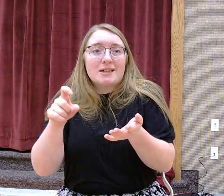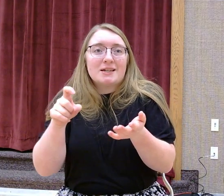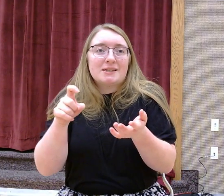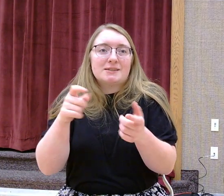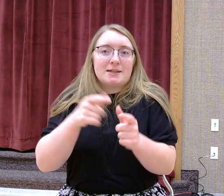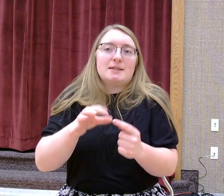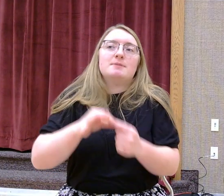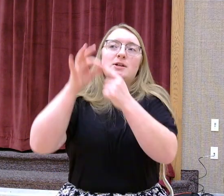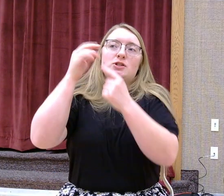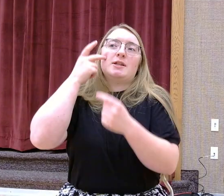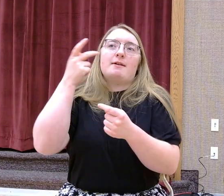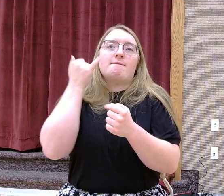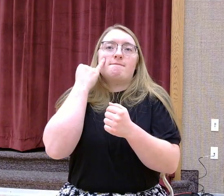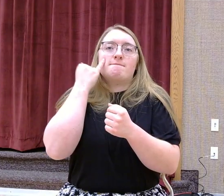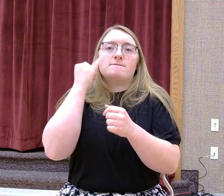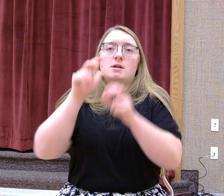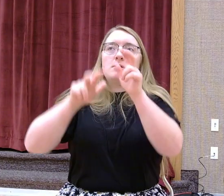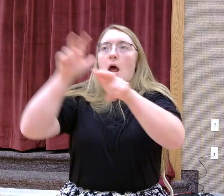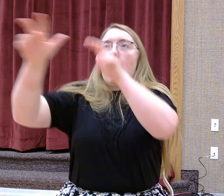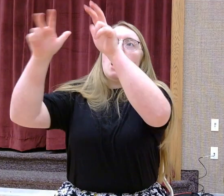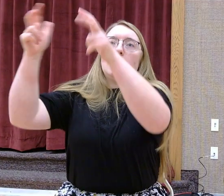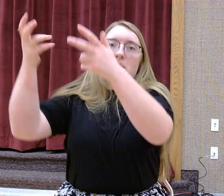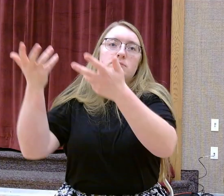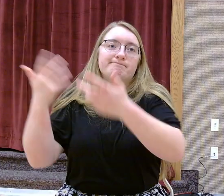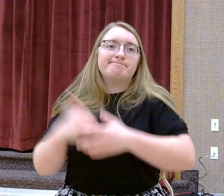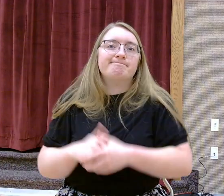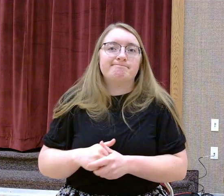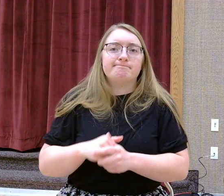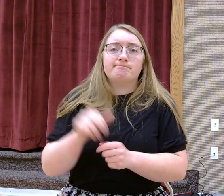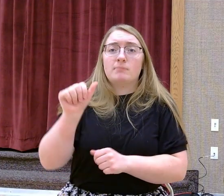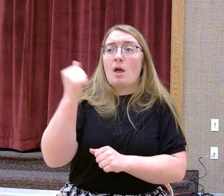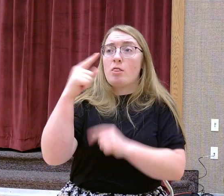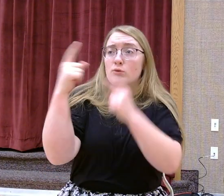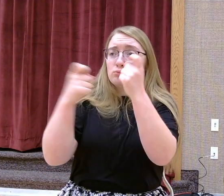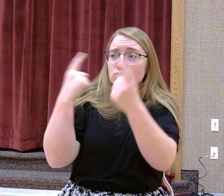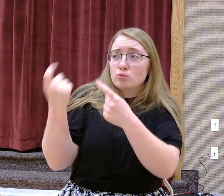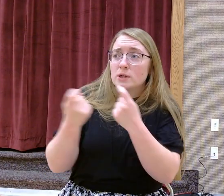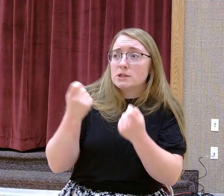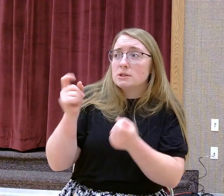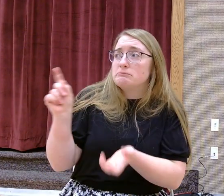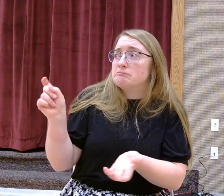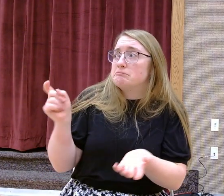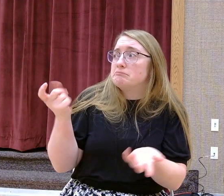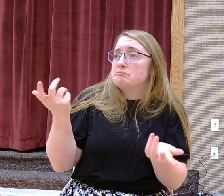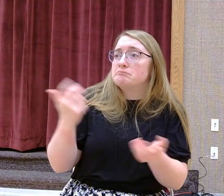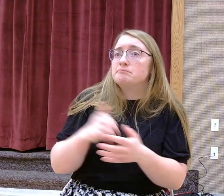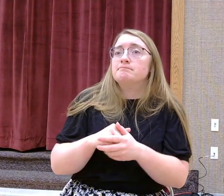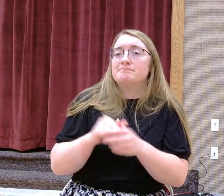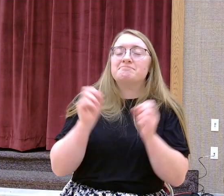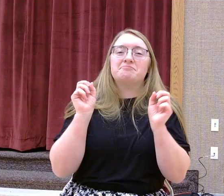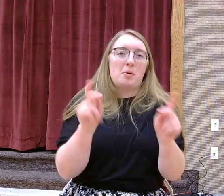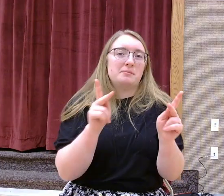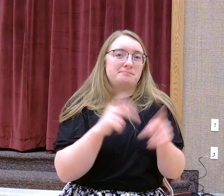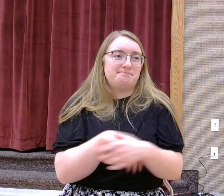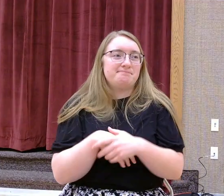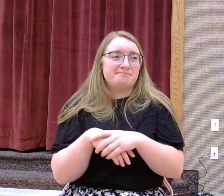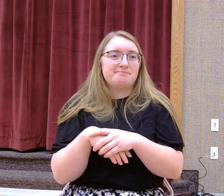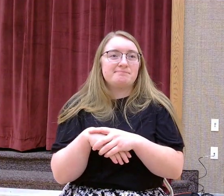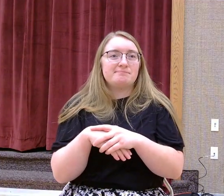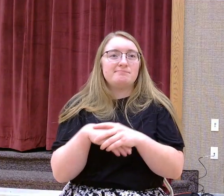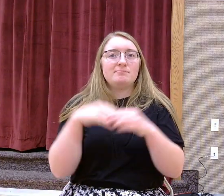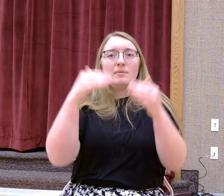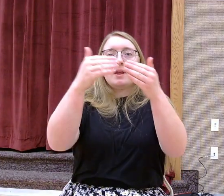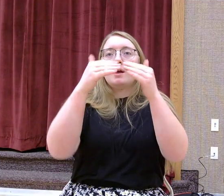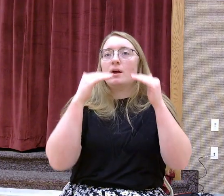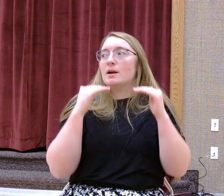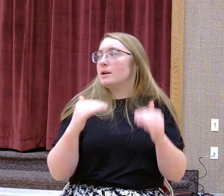nowhere. Okay? Other questions about that? Okay. So let's talk about